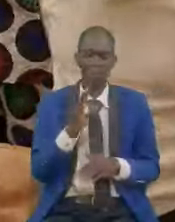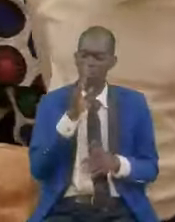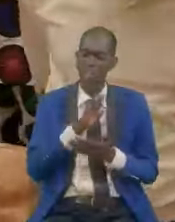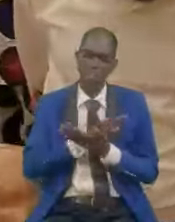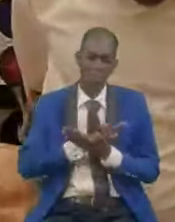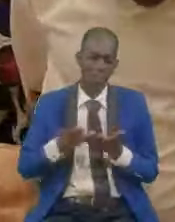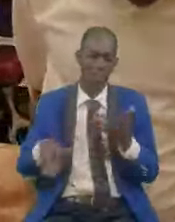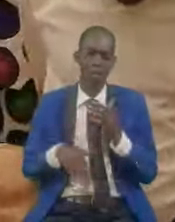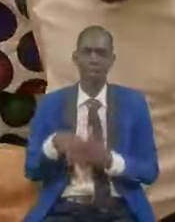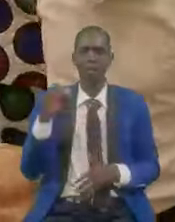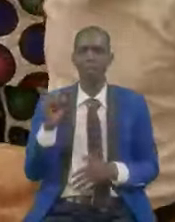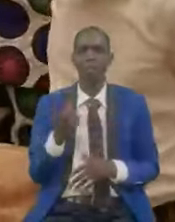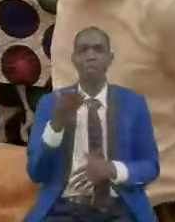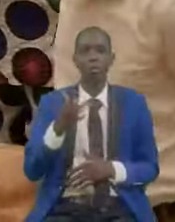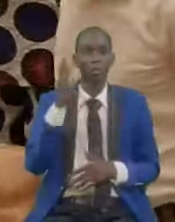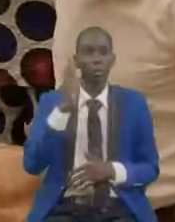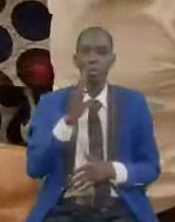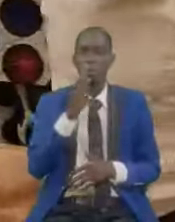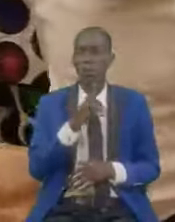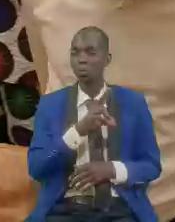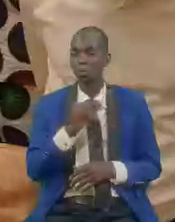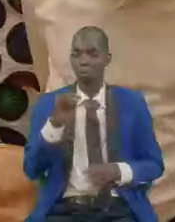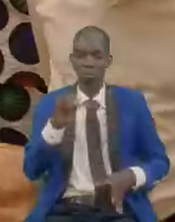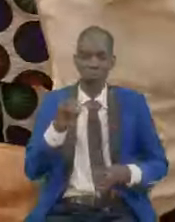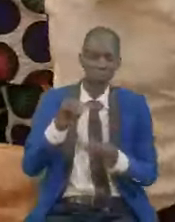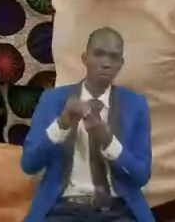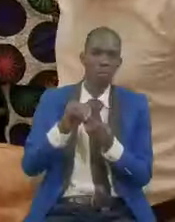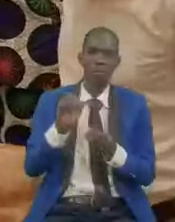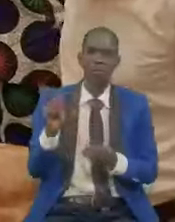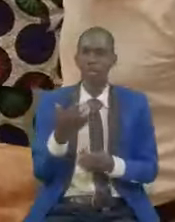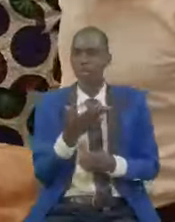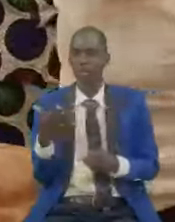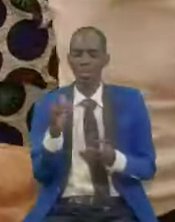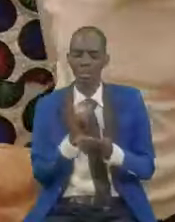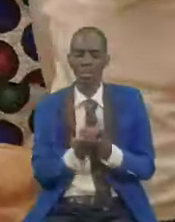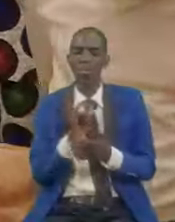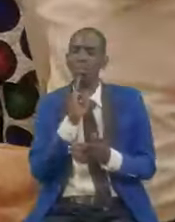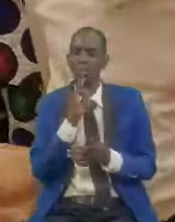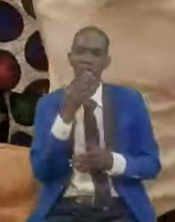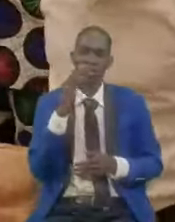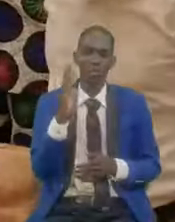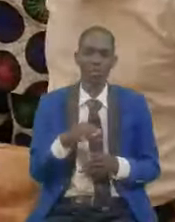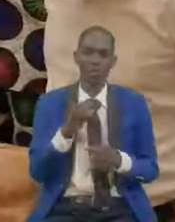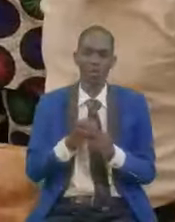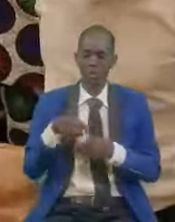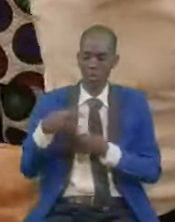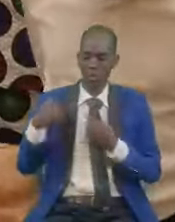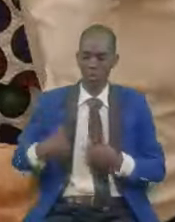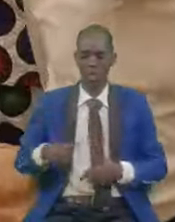There will be no attachment of any appearance of evil in your heart